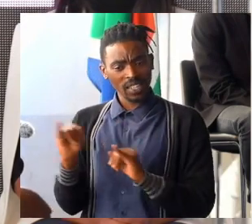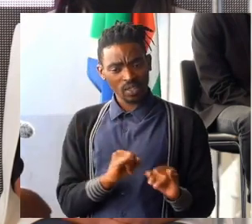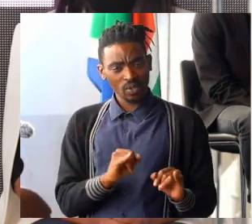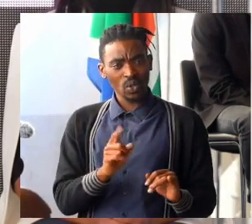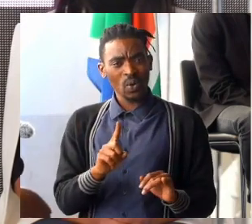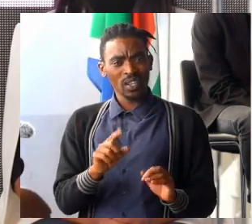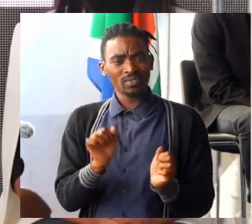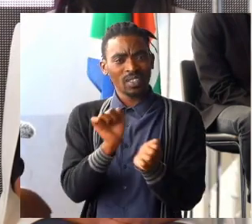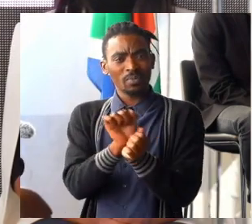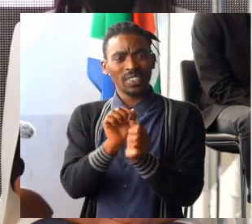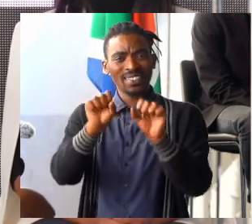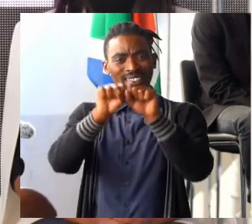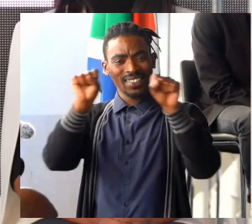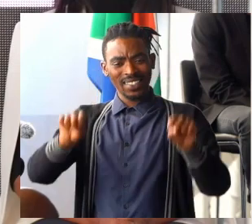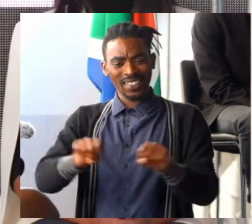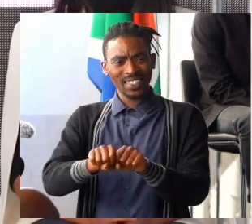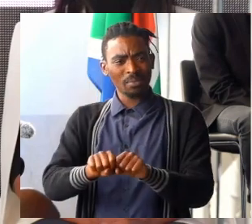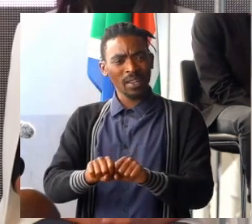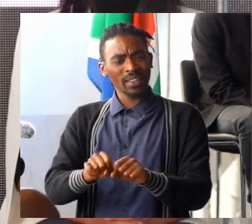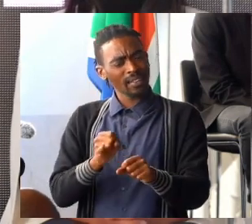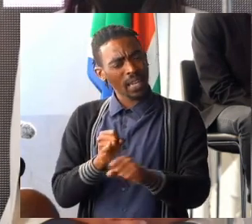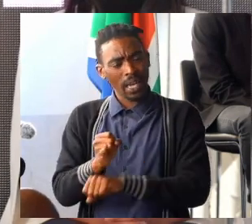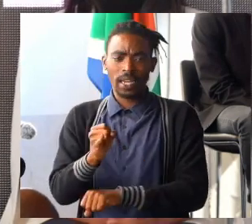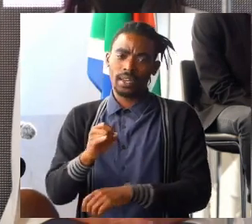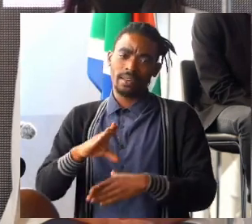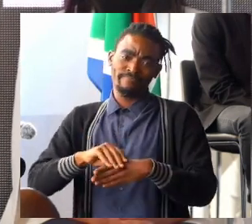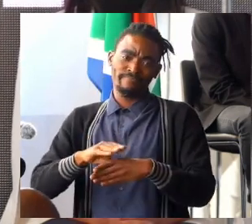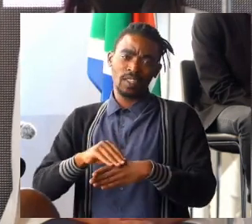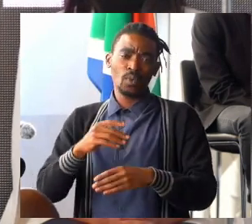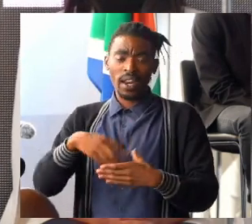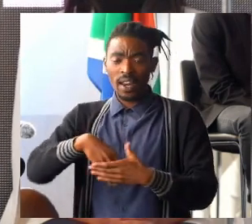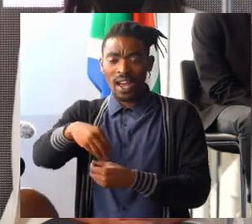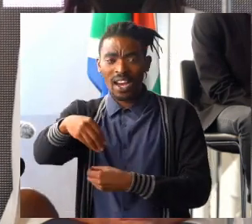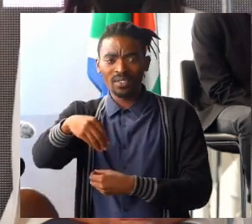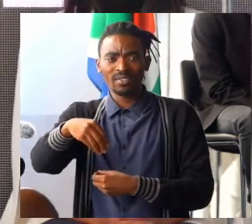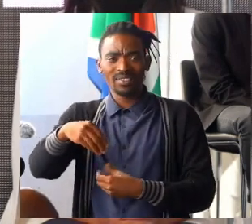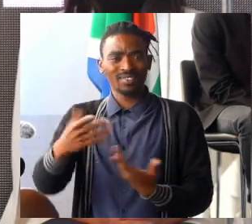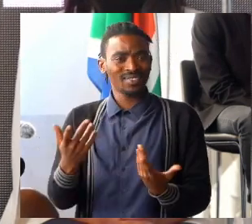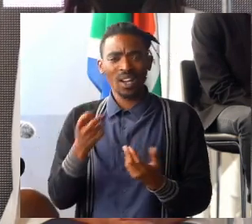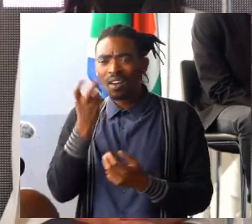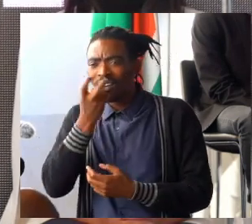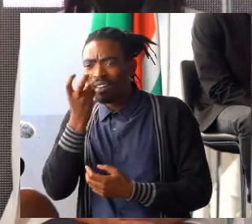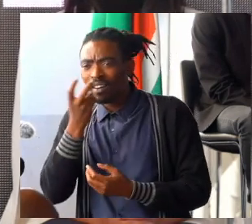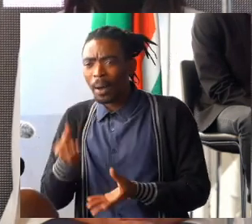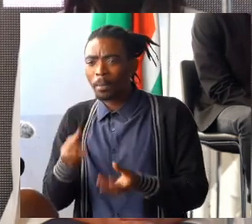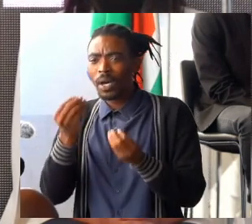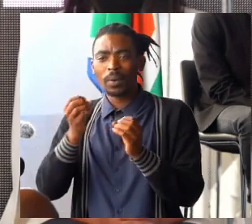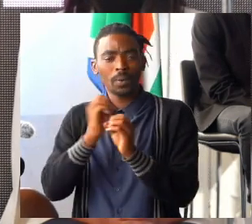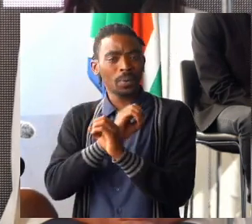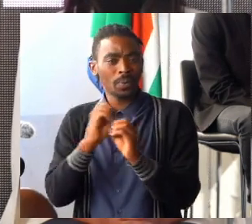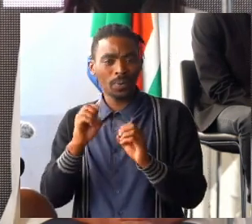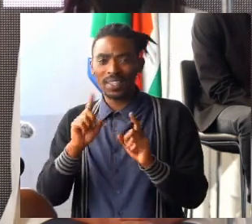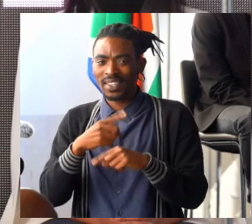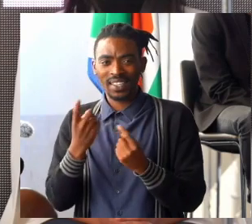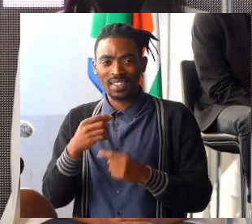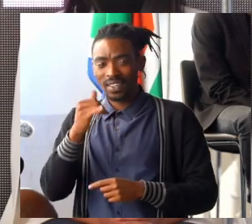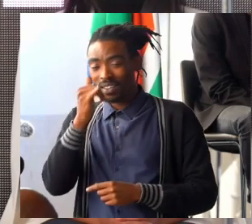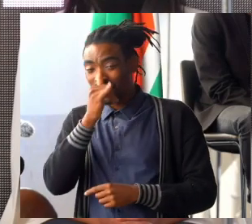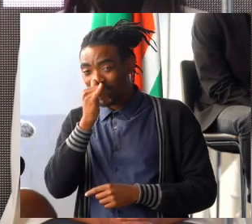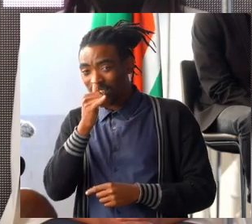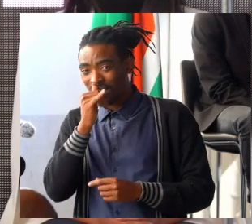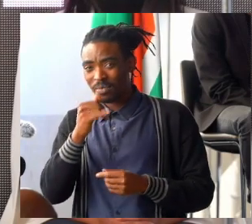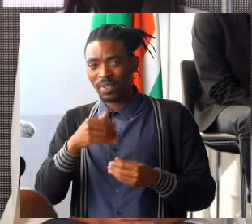system at an early age. And when they come out, they can no longer find work because they have a criminal record.